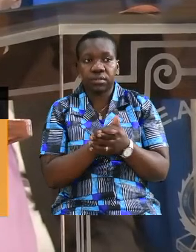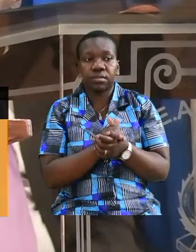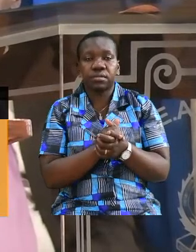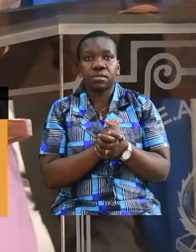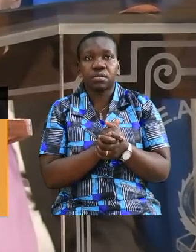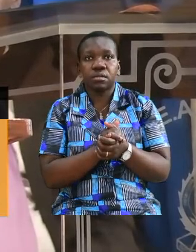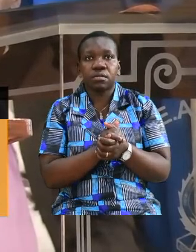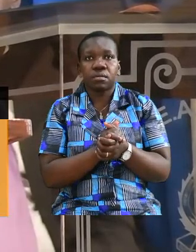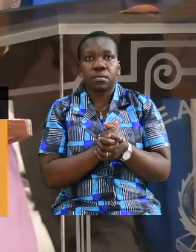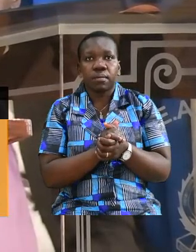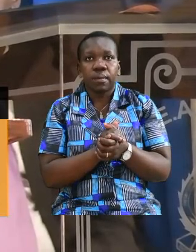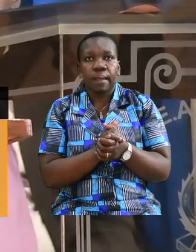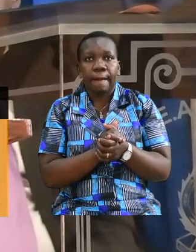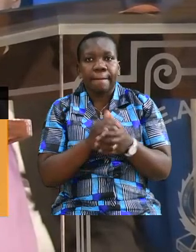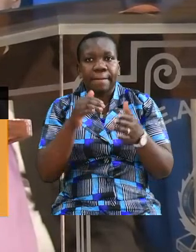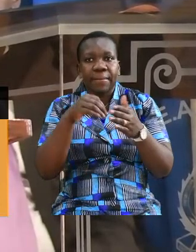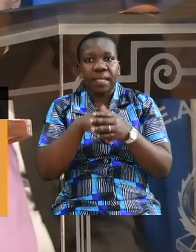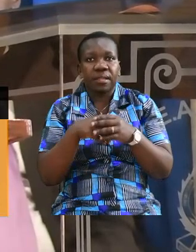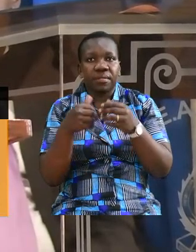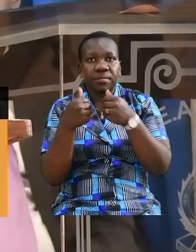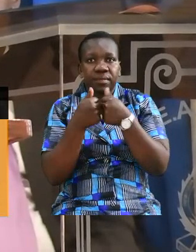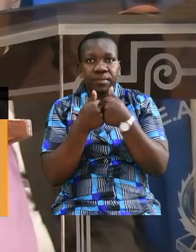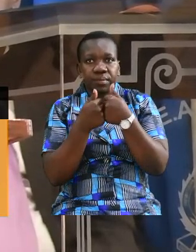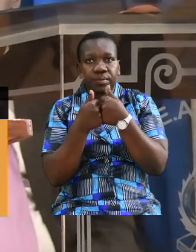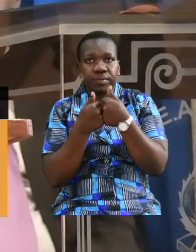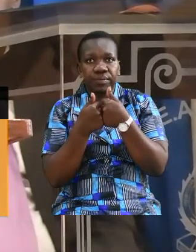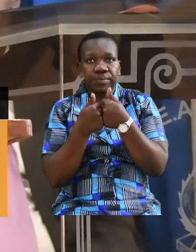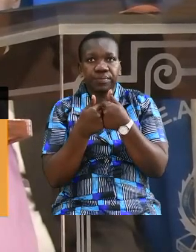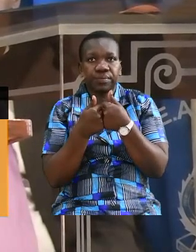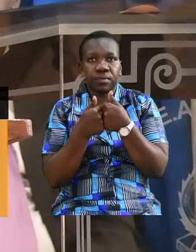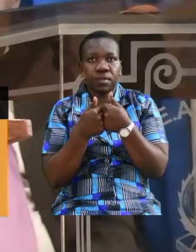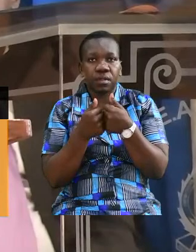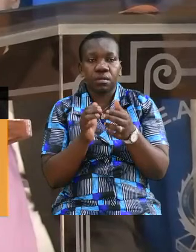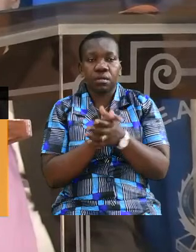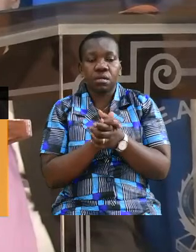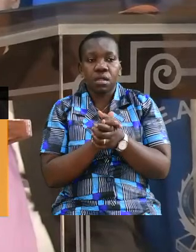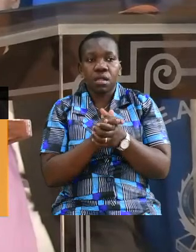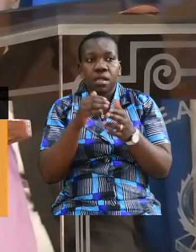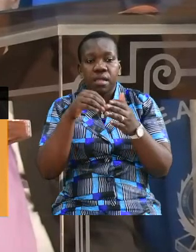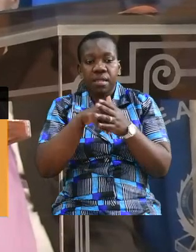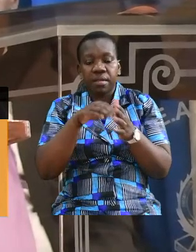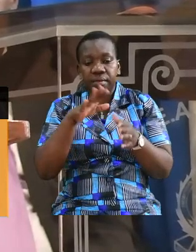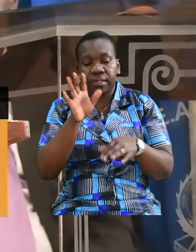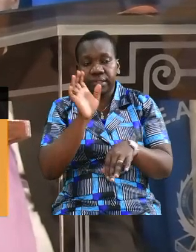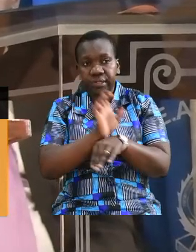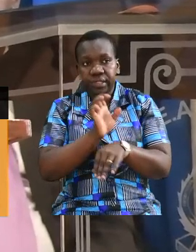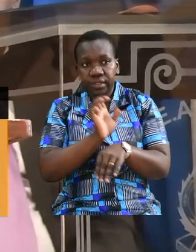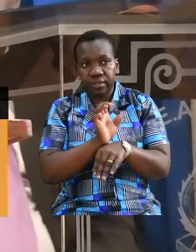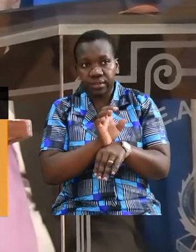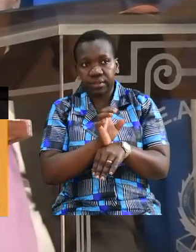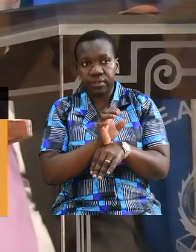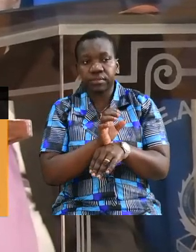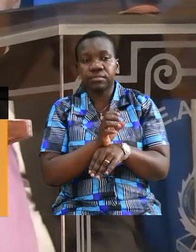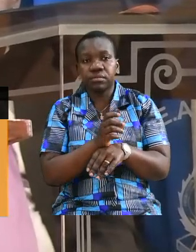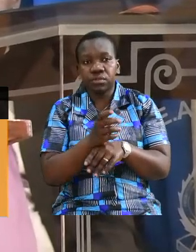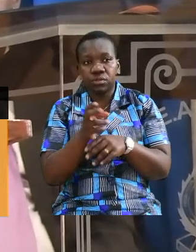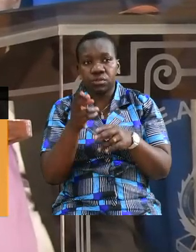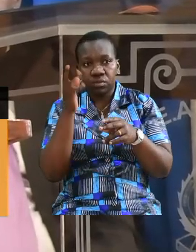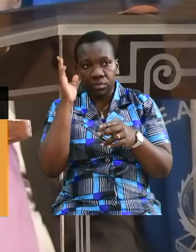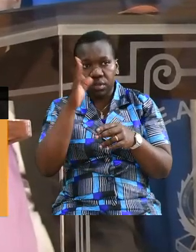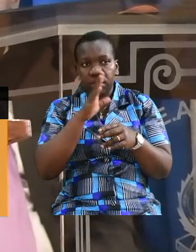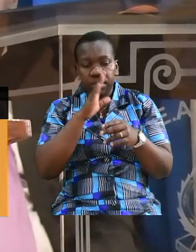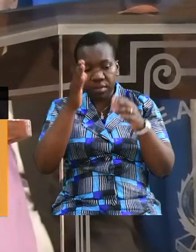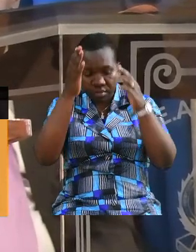and denounced the title Reverend. The presbytery appointed a commission to confer with Reverend Solomon